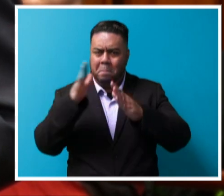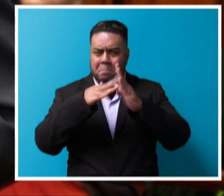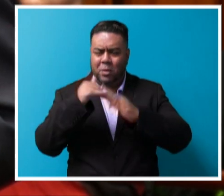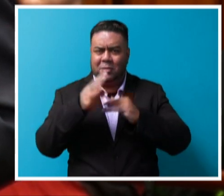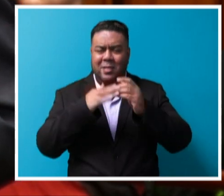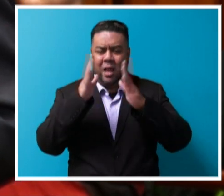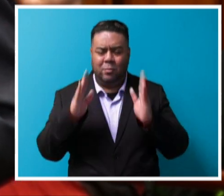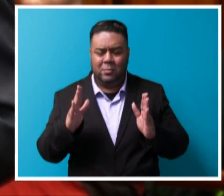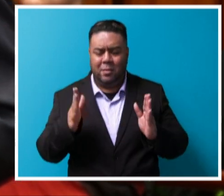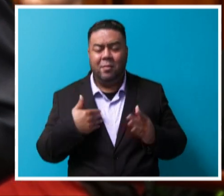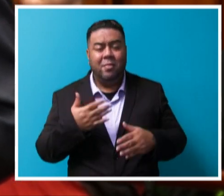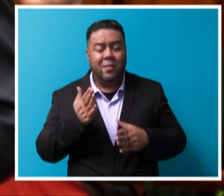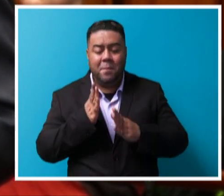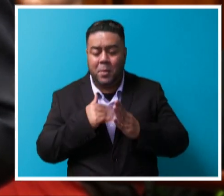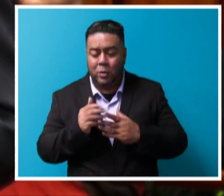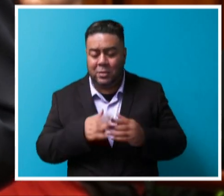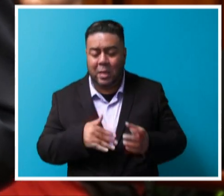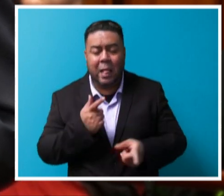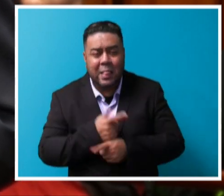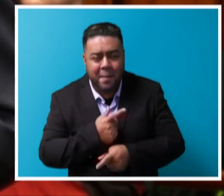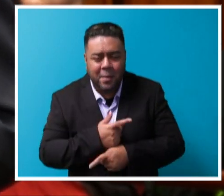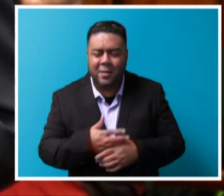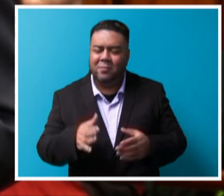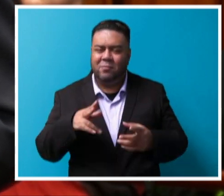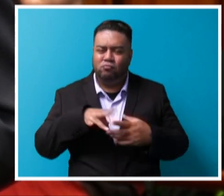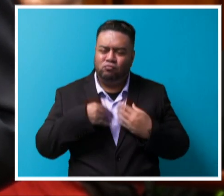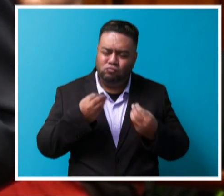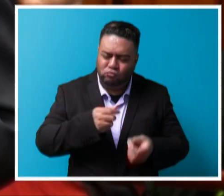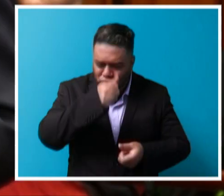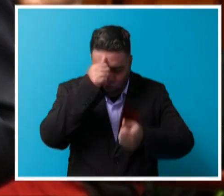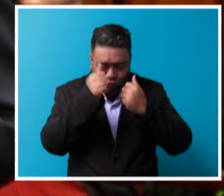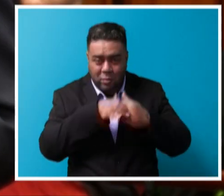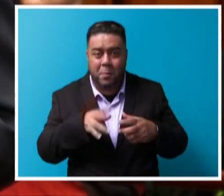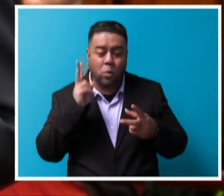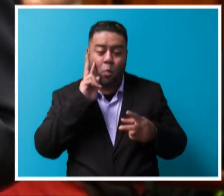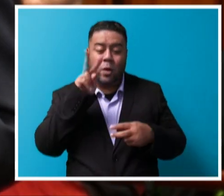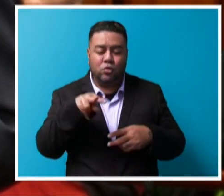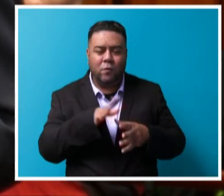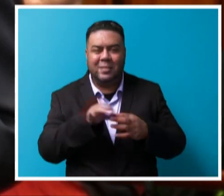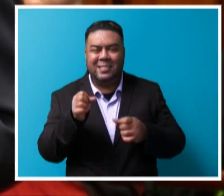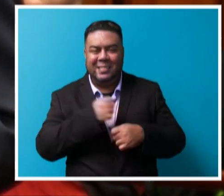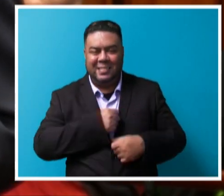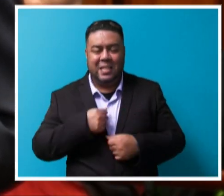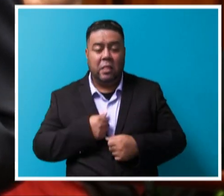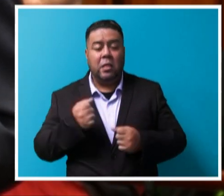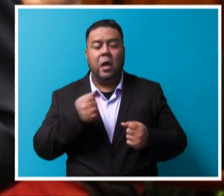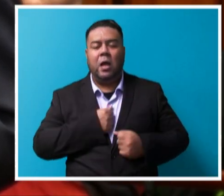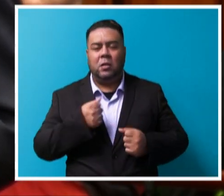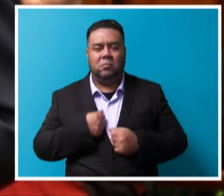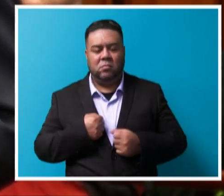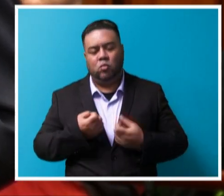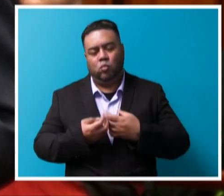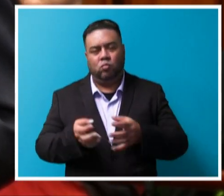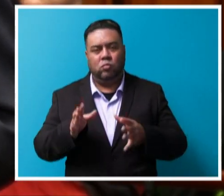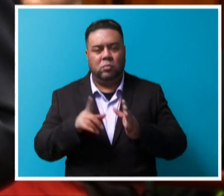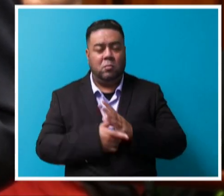builders labor in vain. Unless the Lord watches over the city, the guards stand watch in vain. May